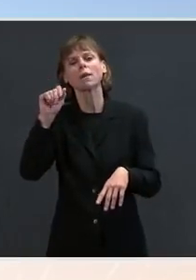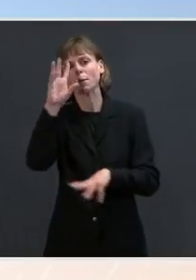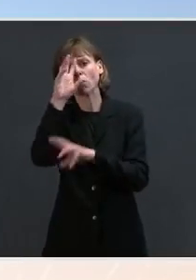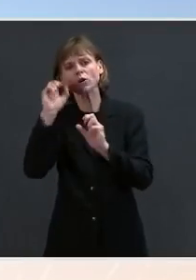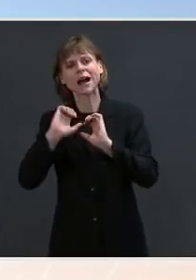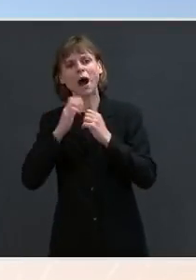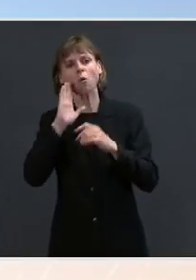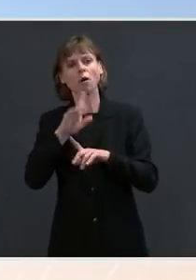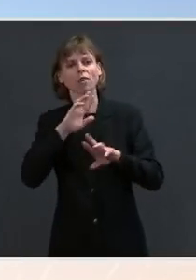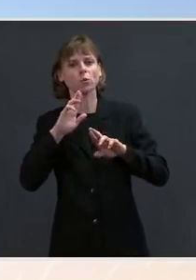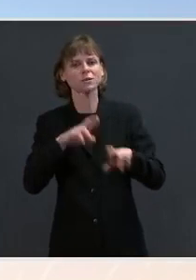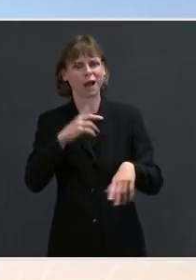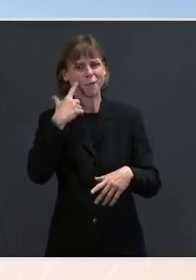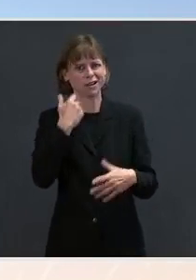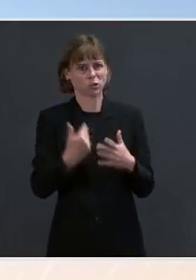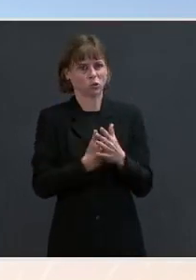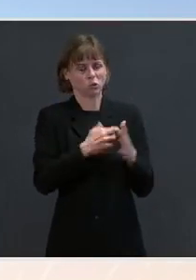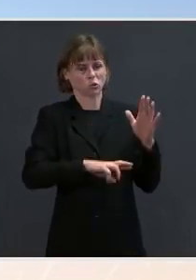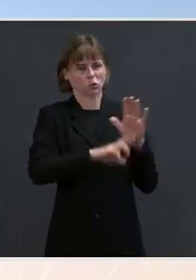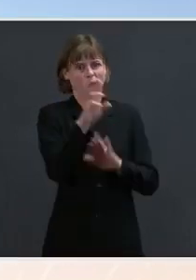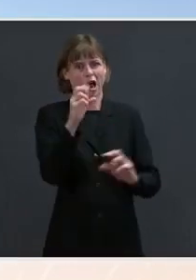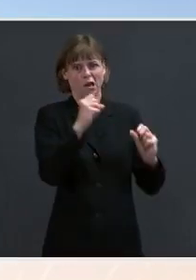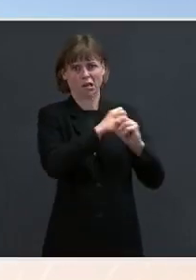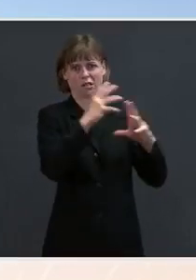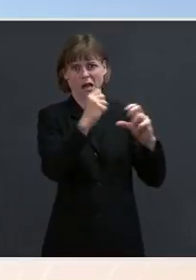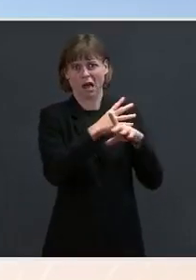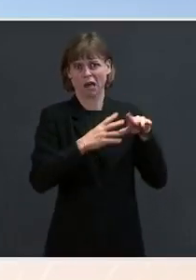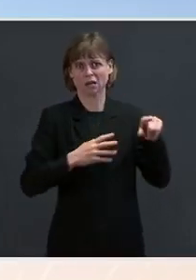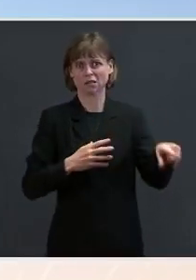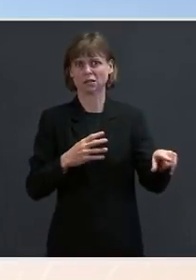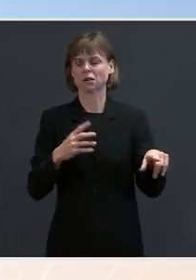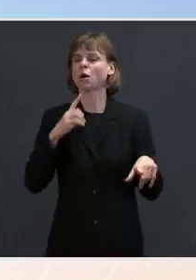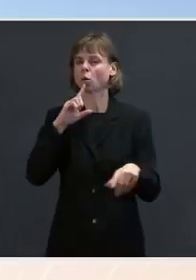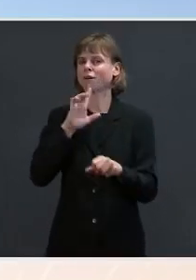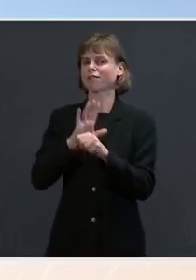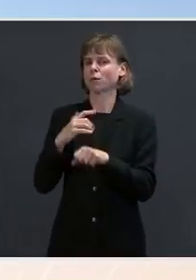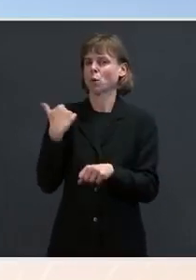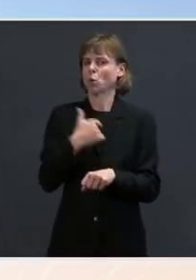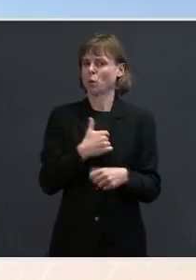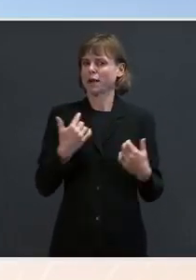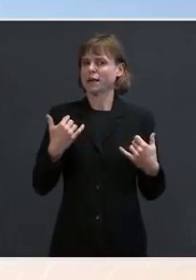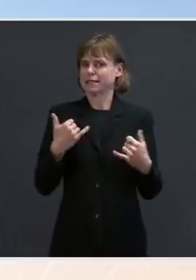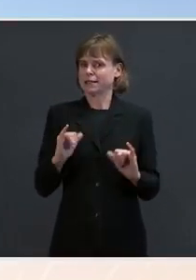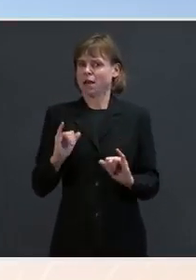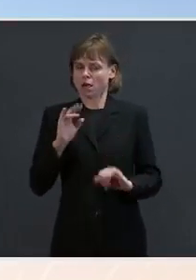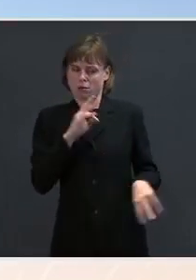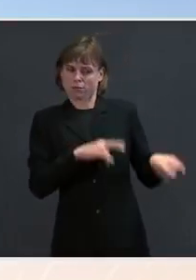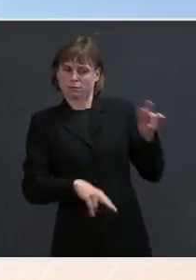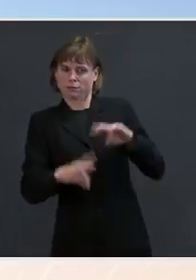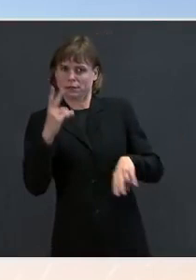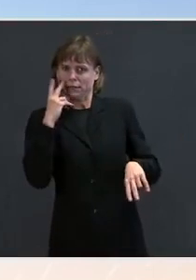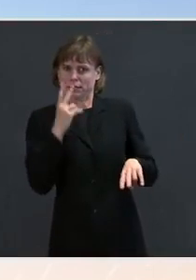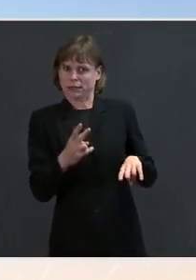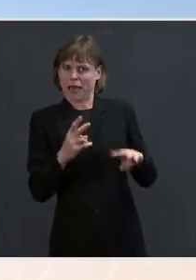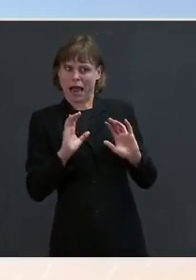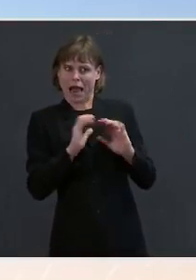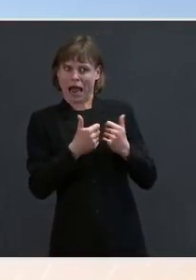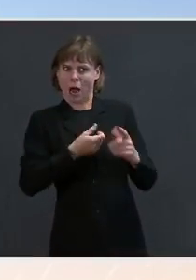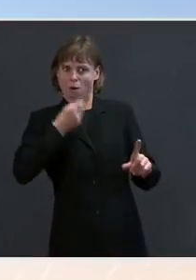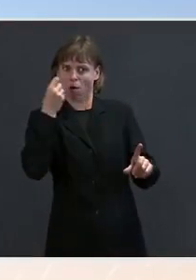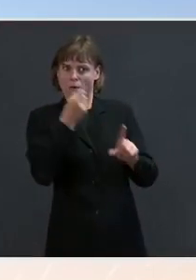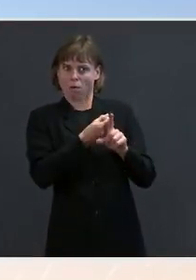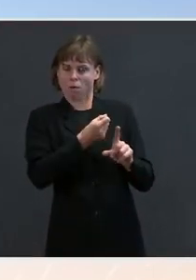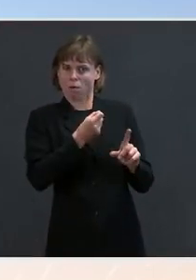Well, just to confirm some of the pieces you mentioned, we are still assessing the impact of this latest rocket attack, including